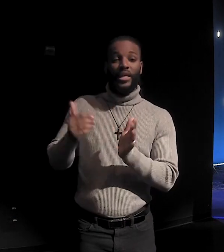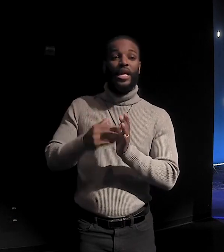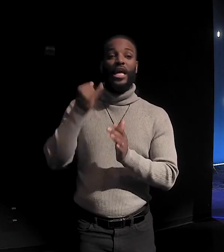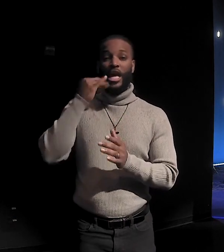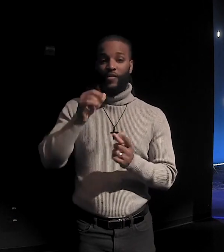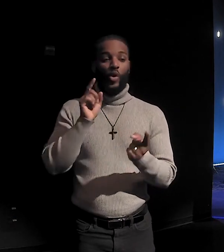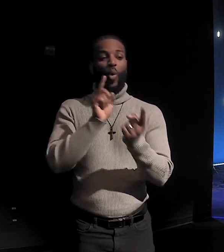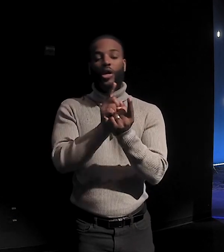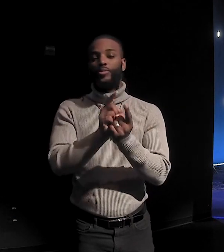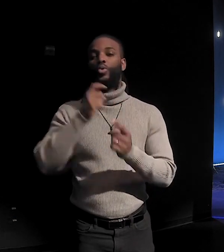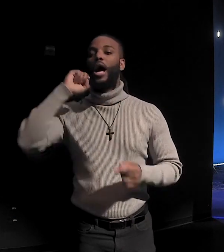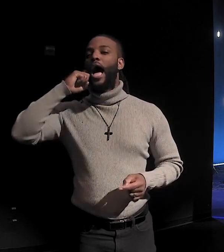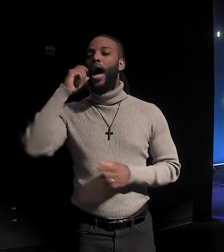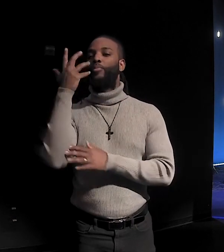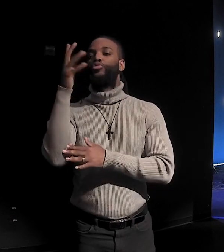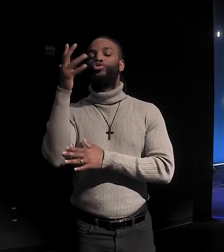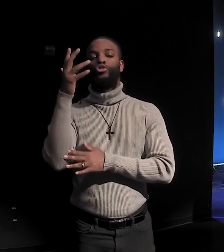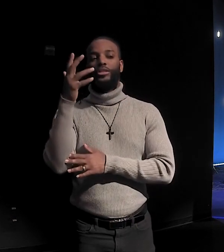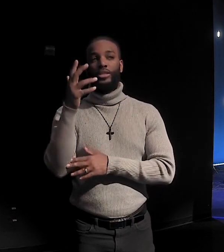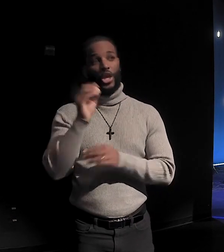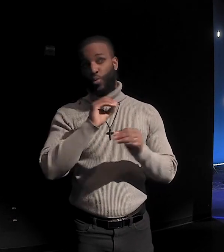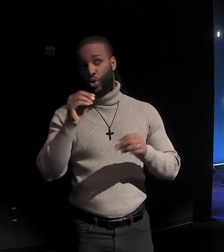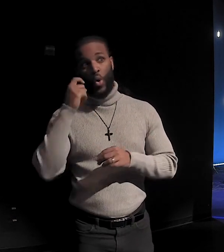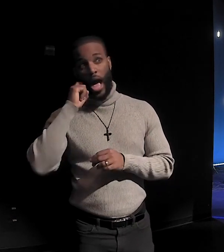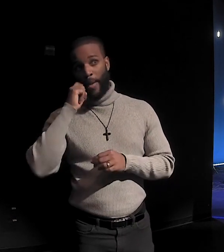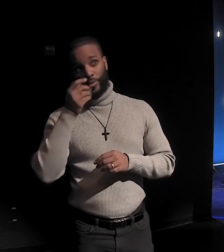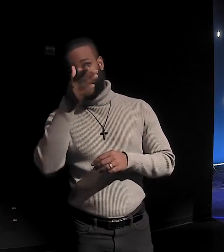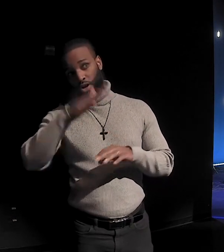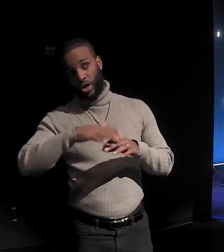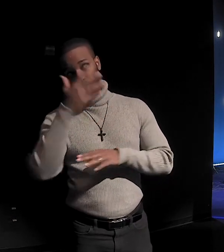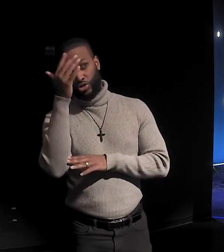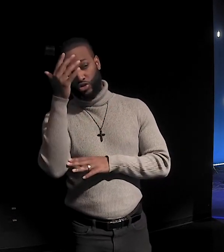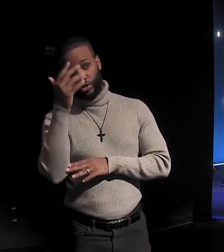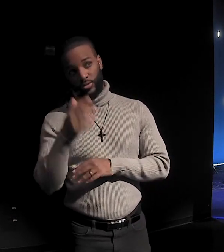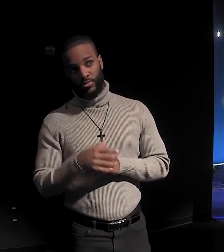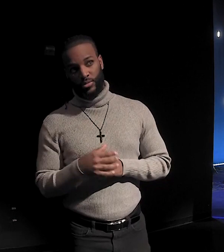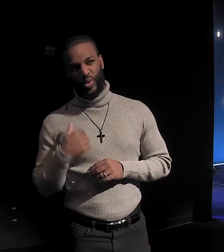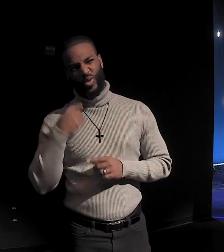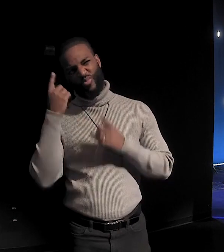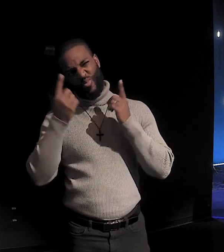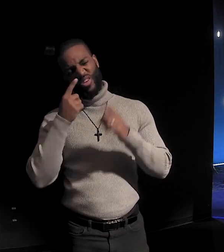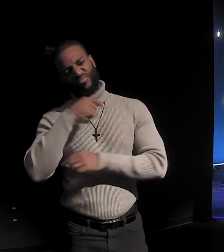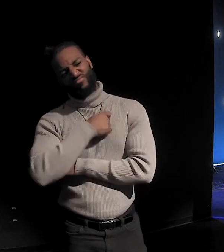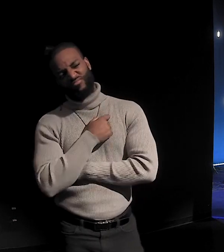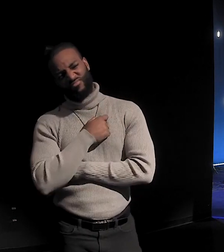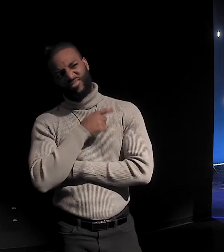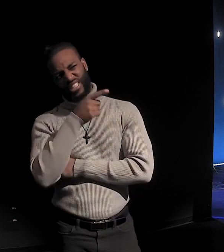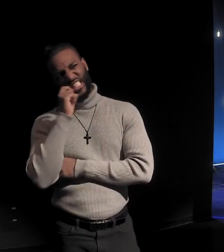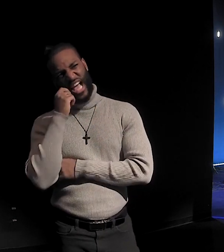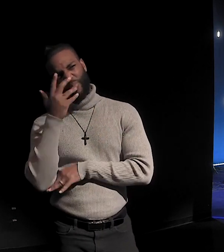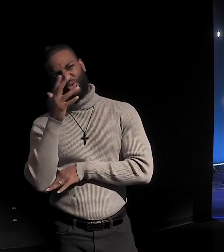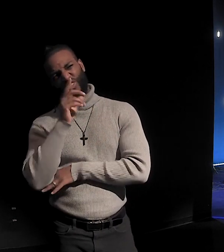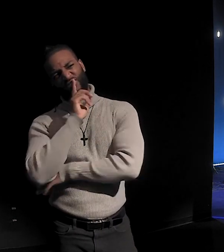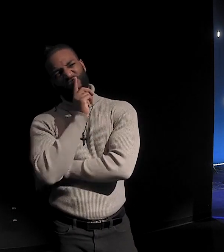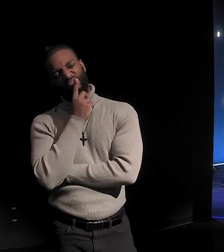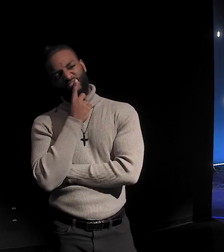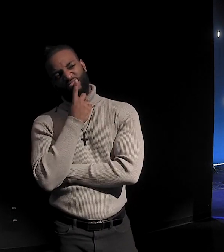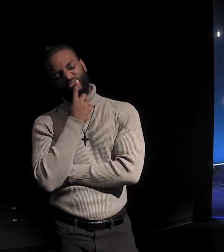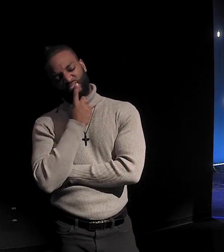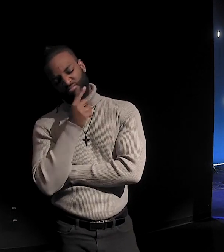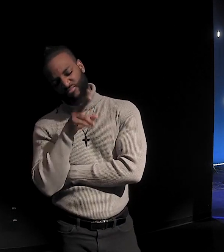walked up to an apple tree and there were no apples ever on this tree, wouldn't we wonder if it's an apple tree?